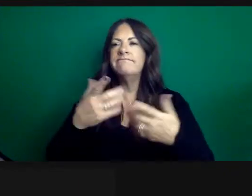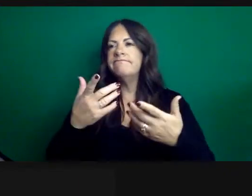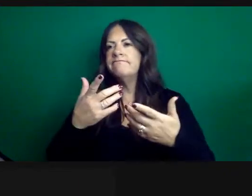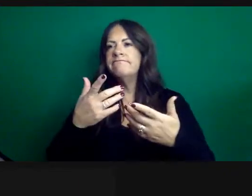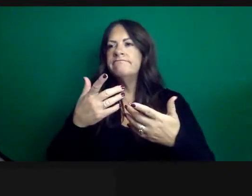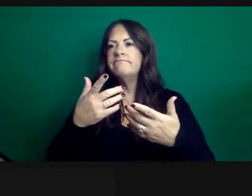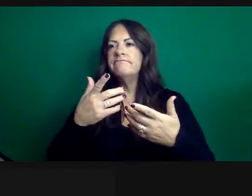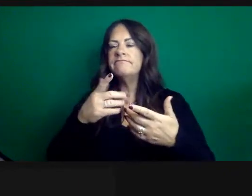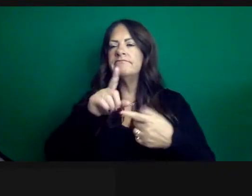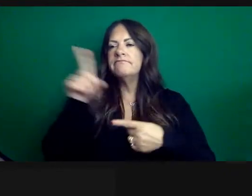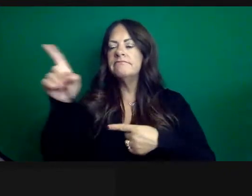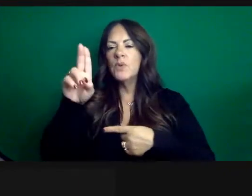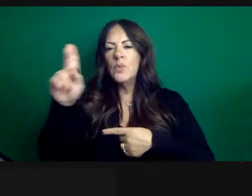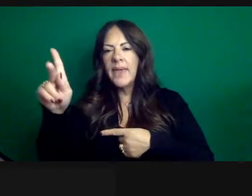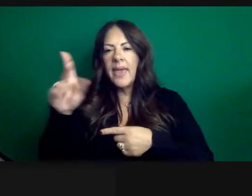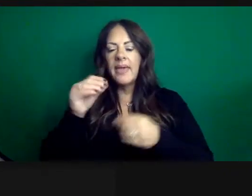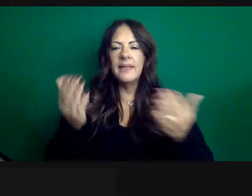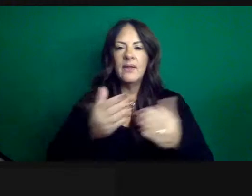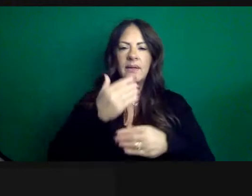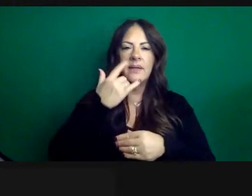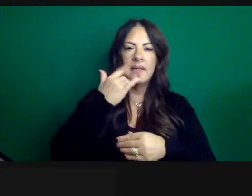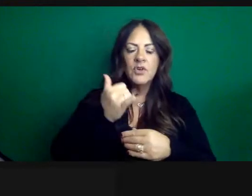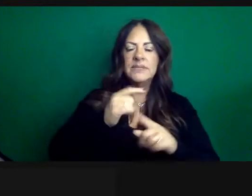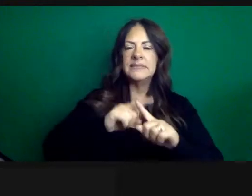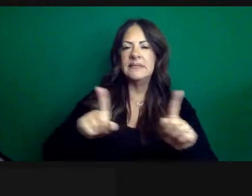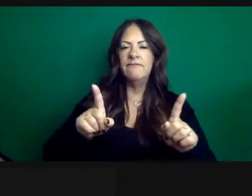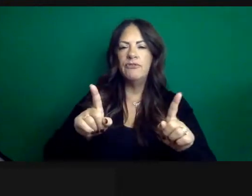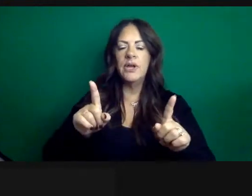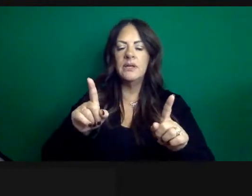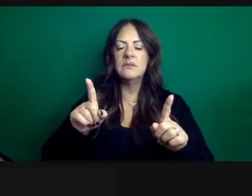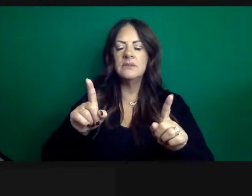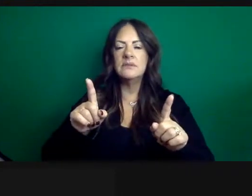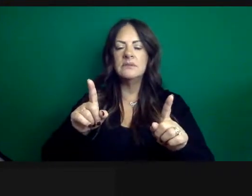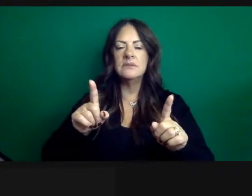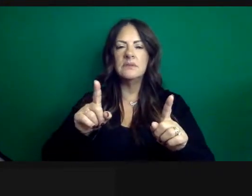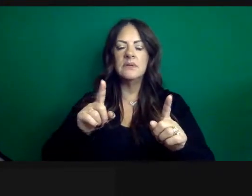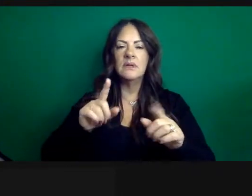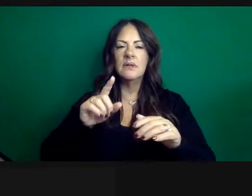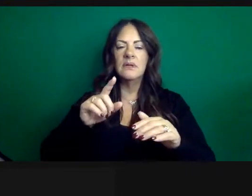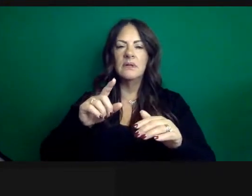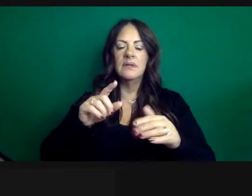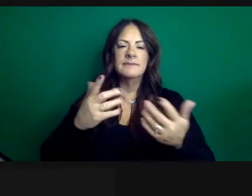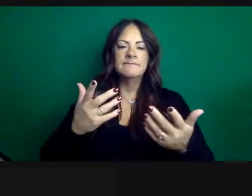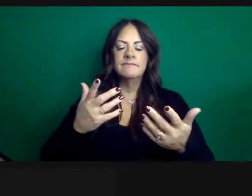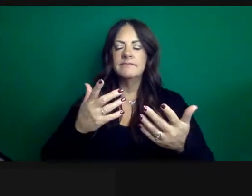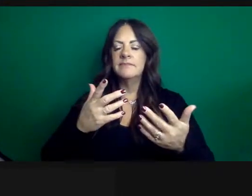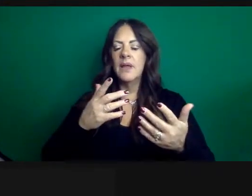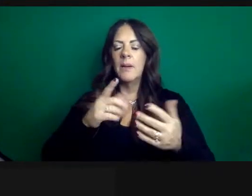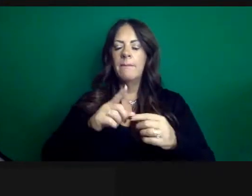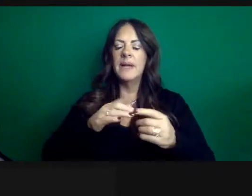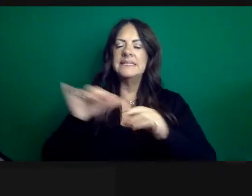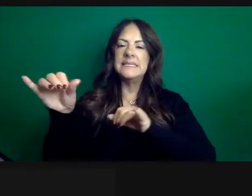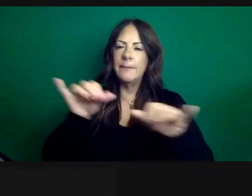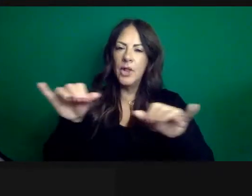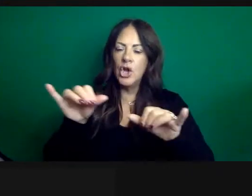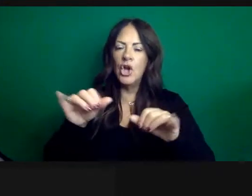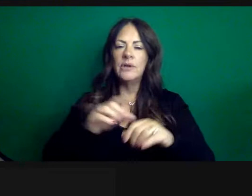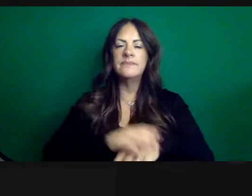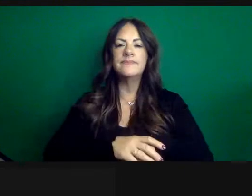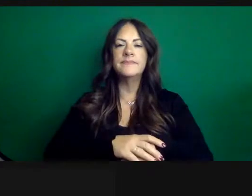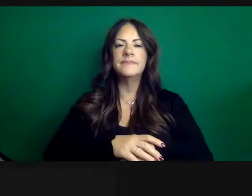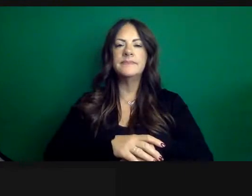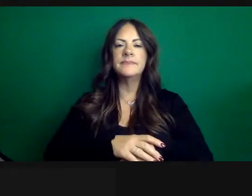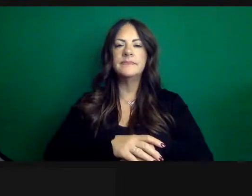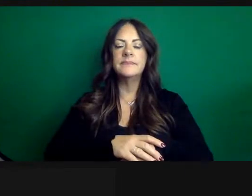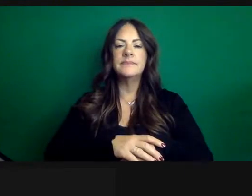point mutations. So they're listed as different on the West Coast variant. They end up still, I'm